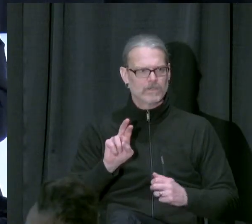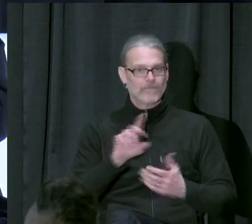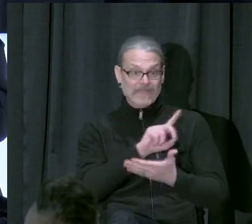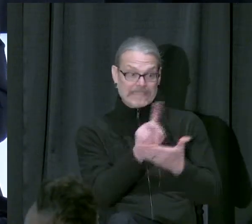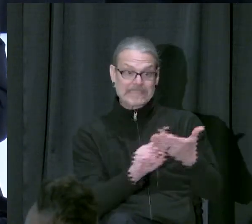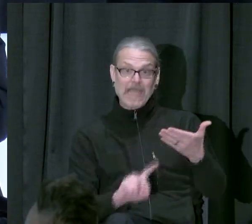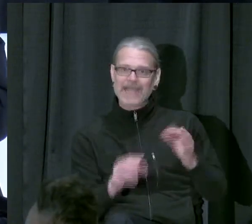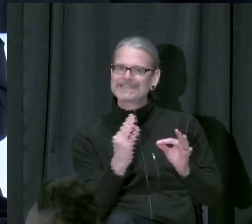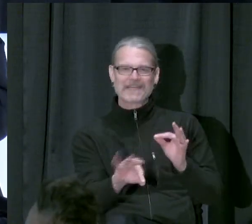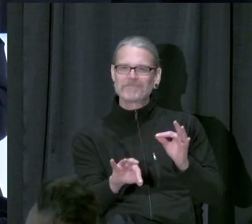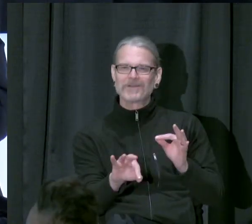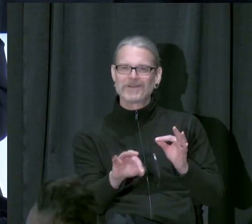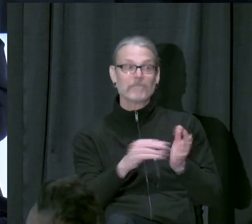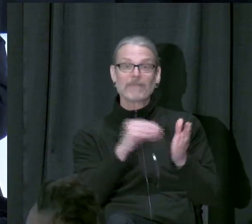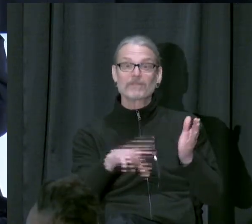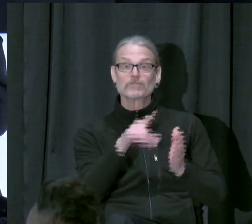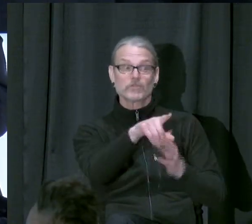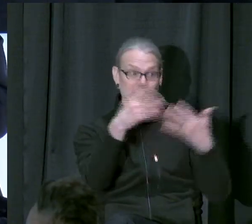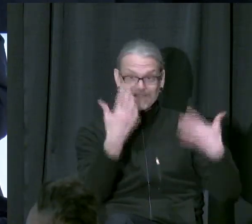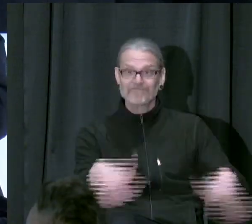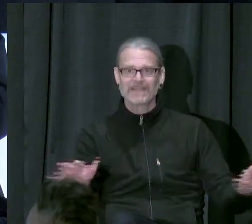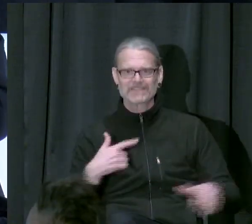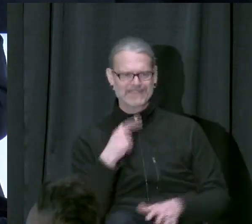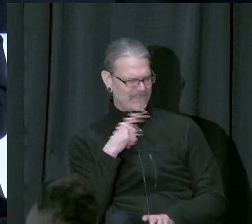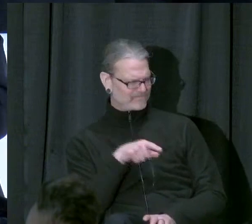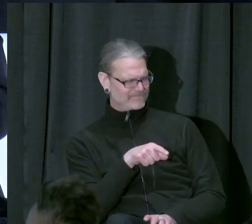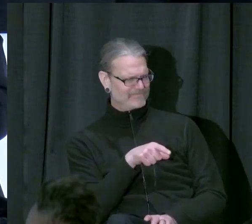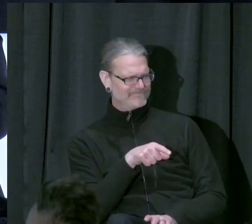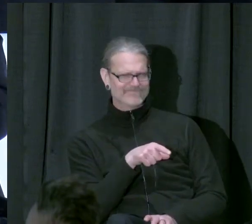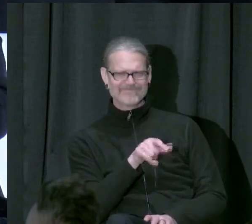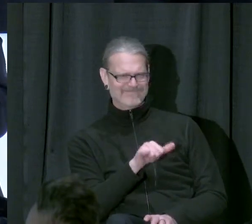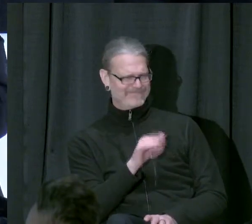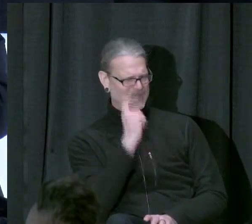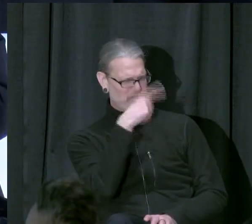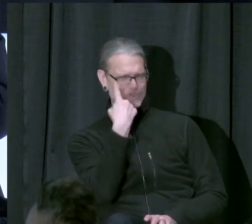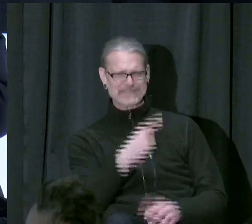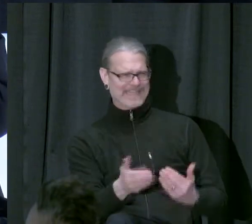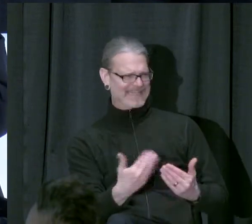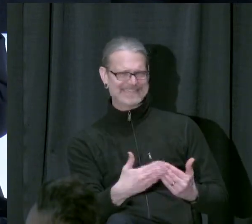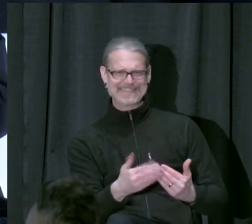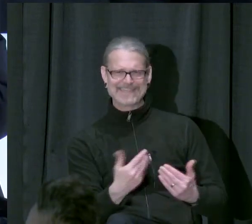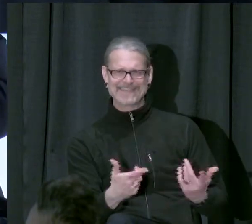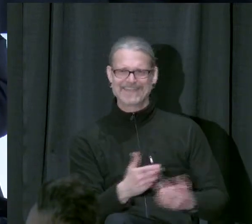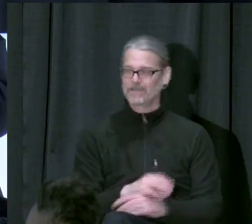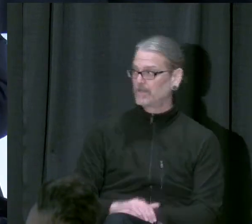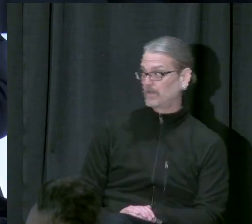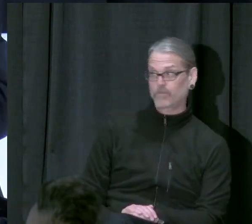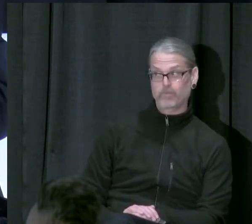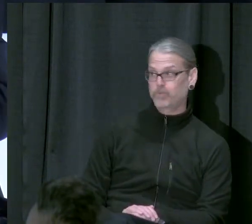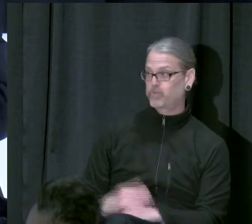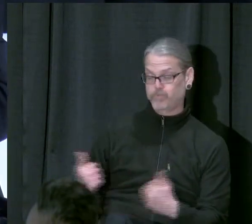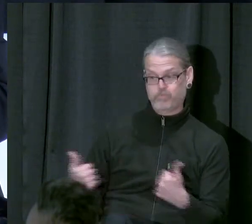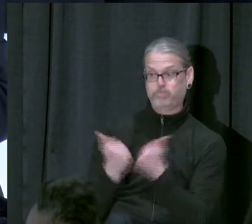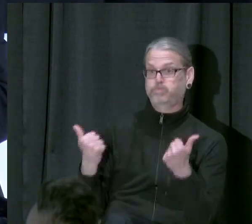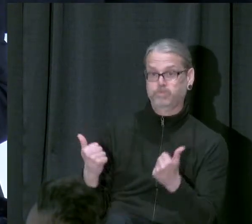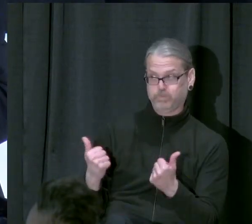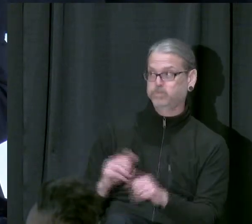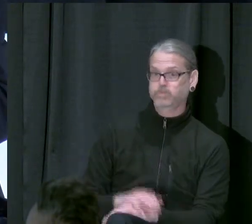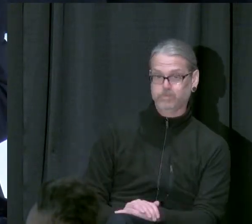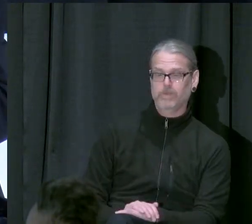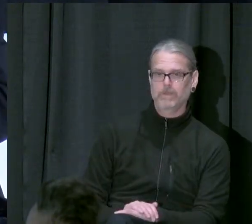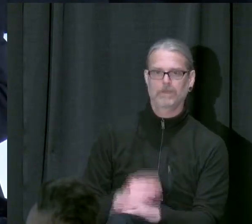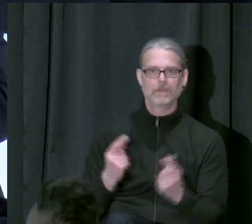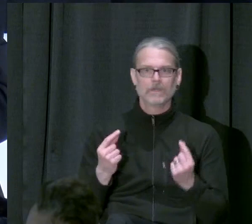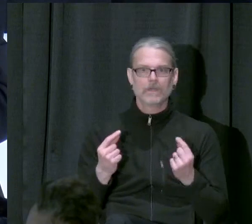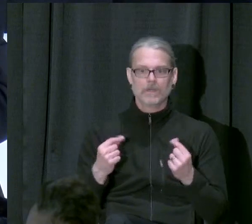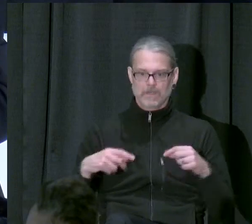students finished it, I said, how hard was that? Because it looked so easy. I said, oh, you have no idea, because it was really a big challenge. And basically they just took